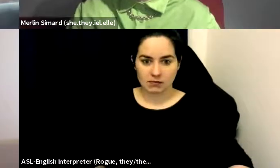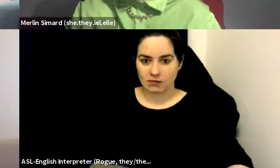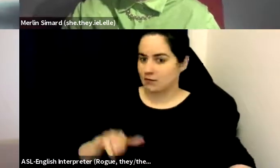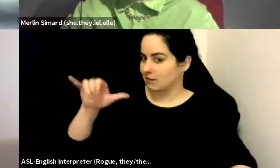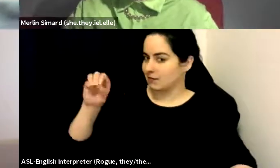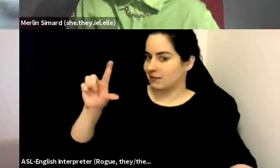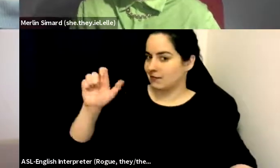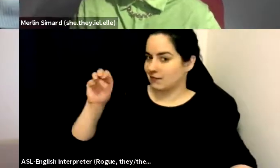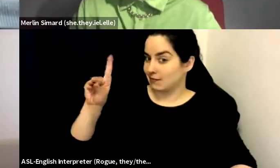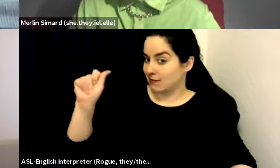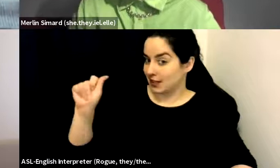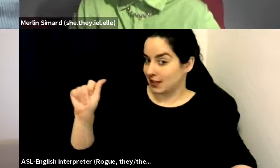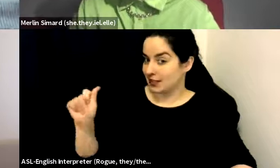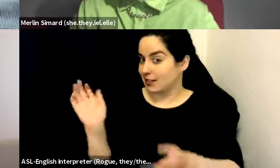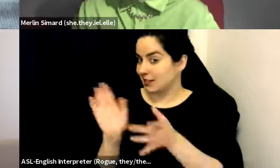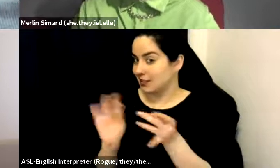Yolanda speaking.